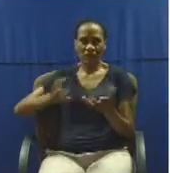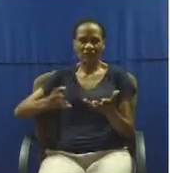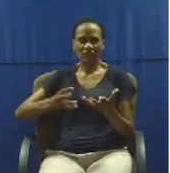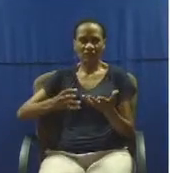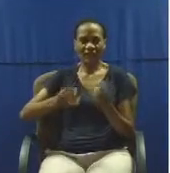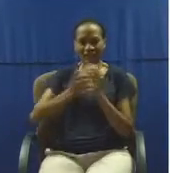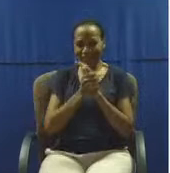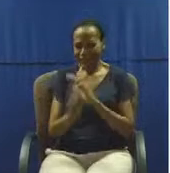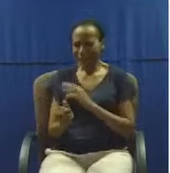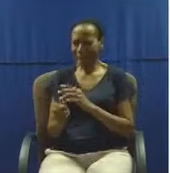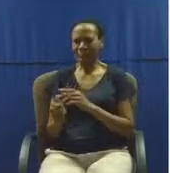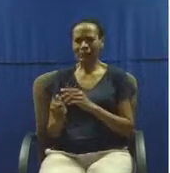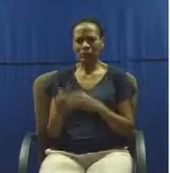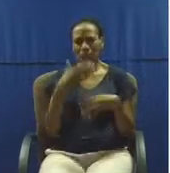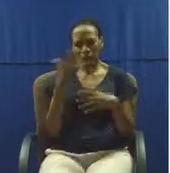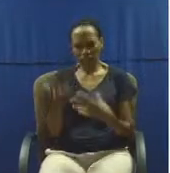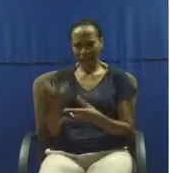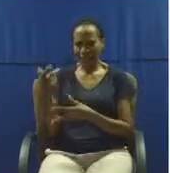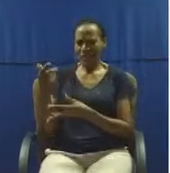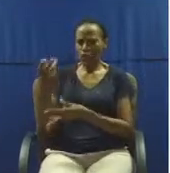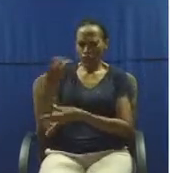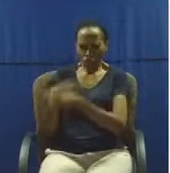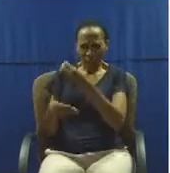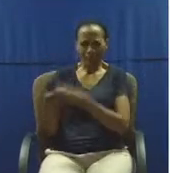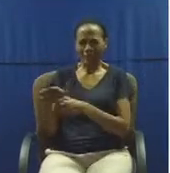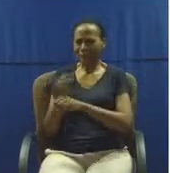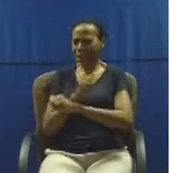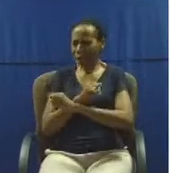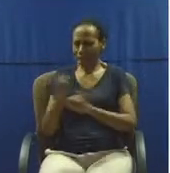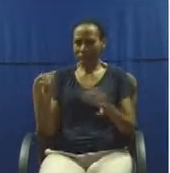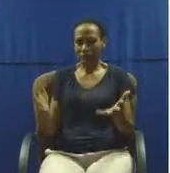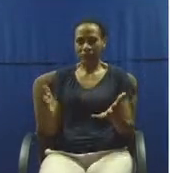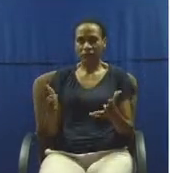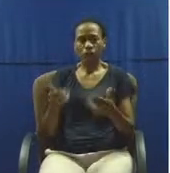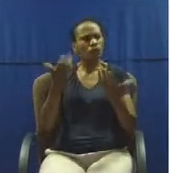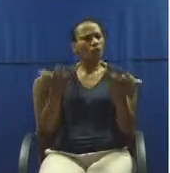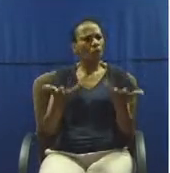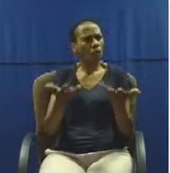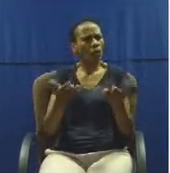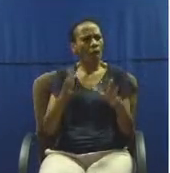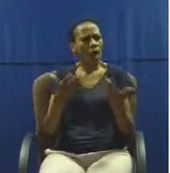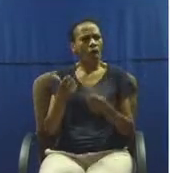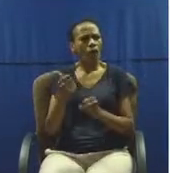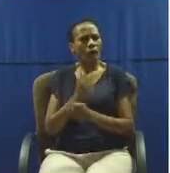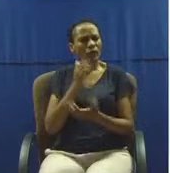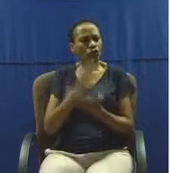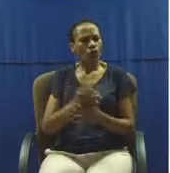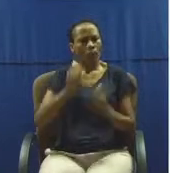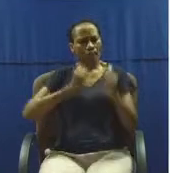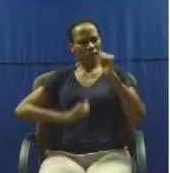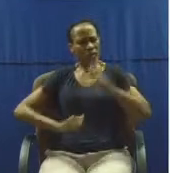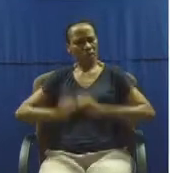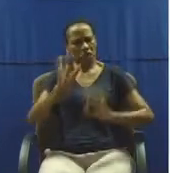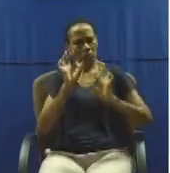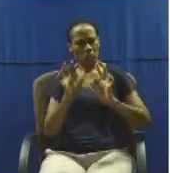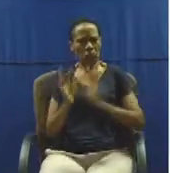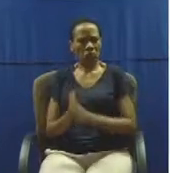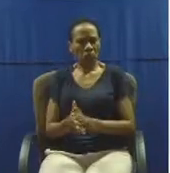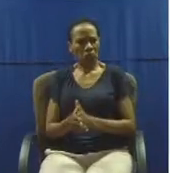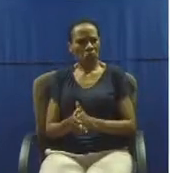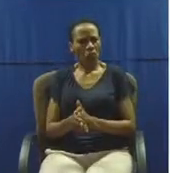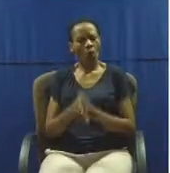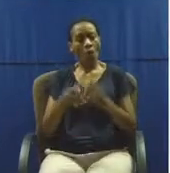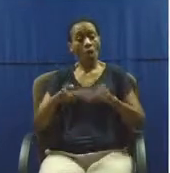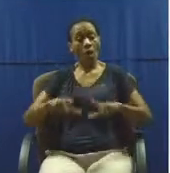and too corrupt to get the job done. Where are your promised performance agreements for cabinet ministers? Nowhere. Where are your lifestyle audits for